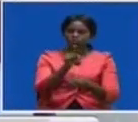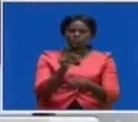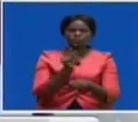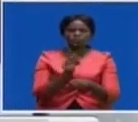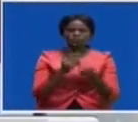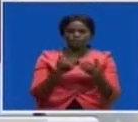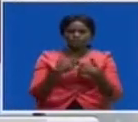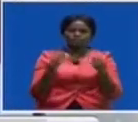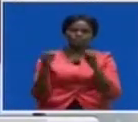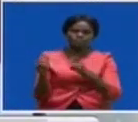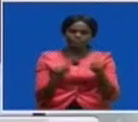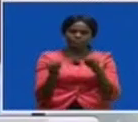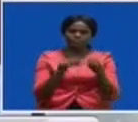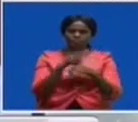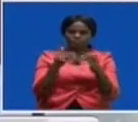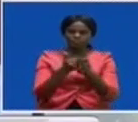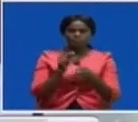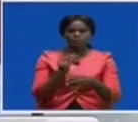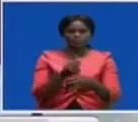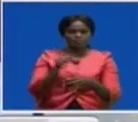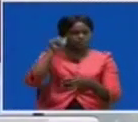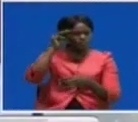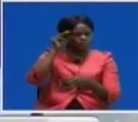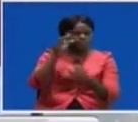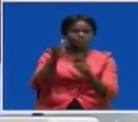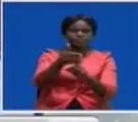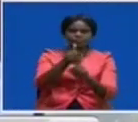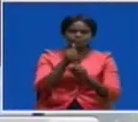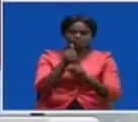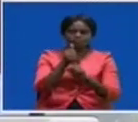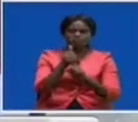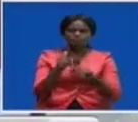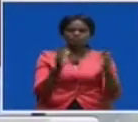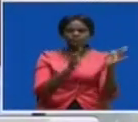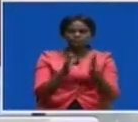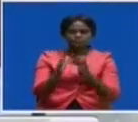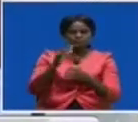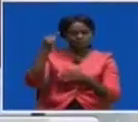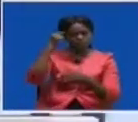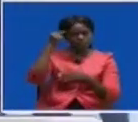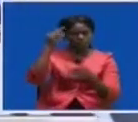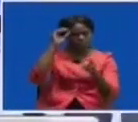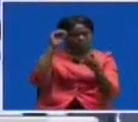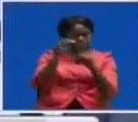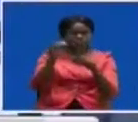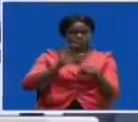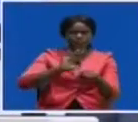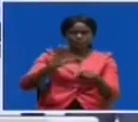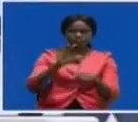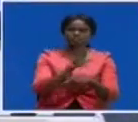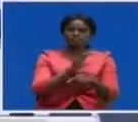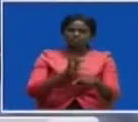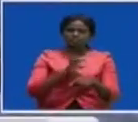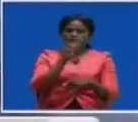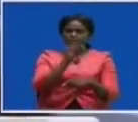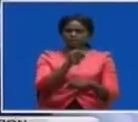diligently implement them so that as a ministry we attain the much desired government objectives. And company managing